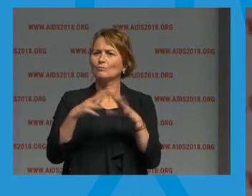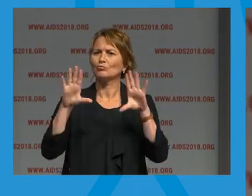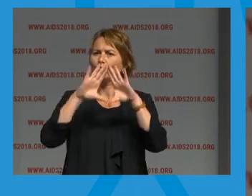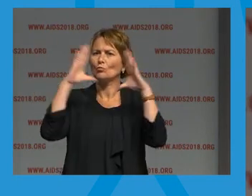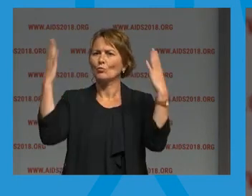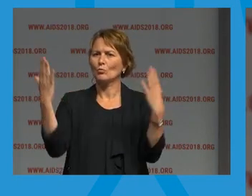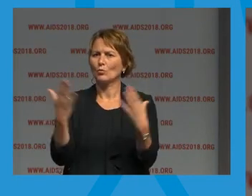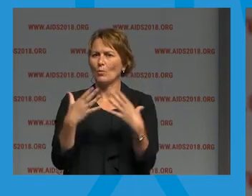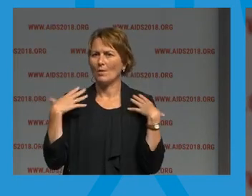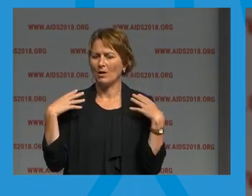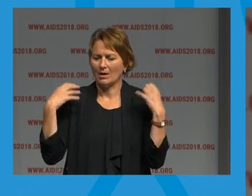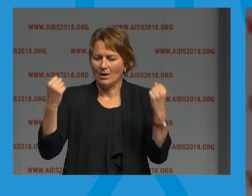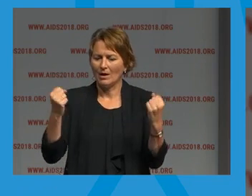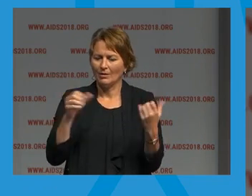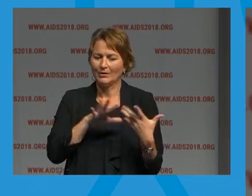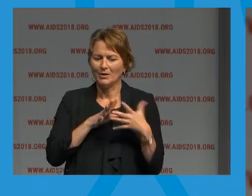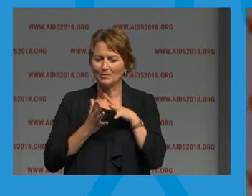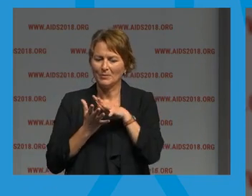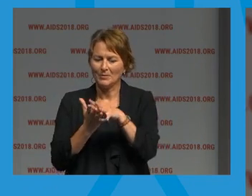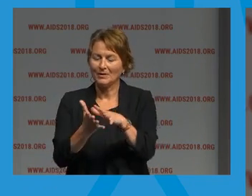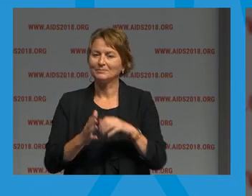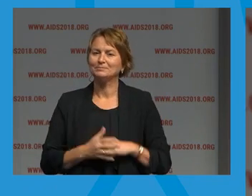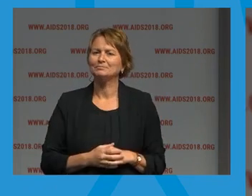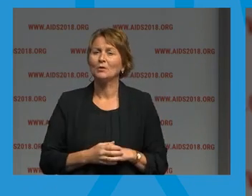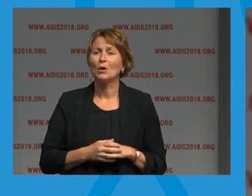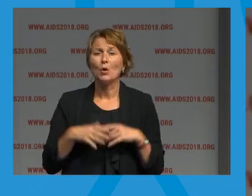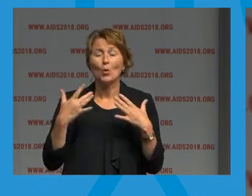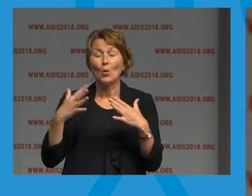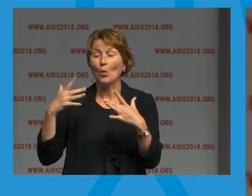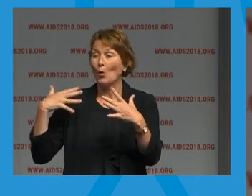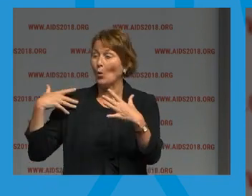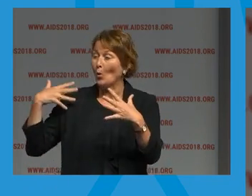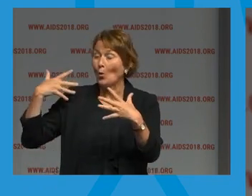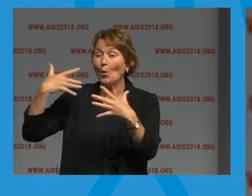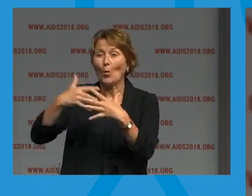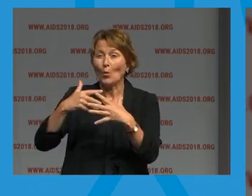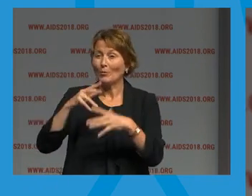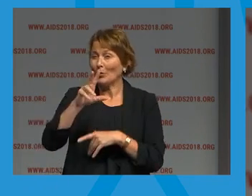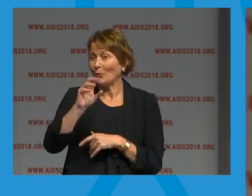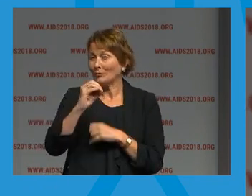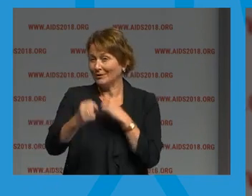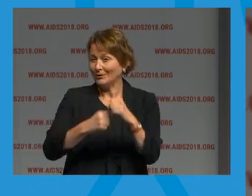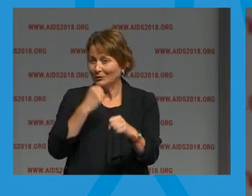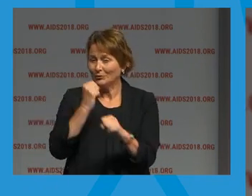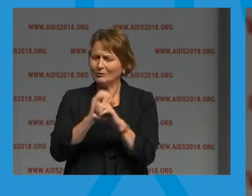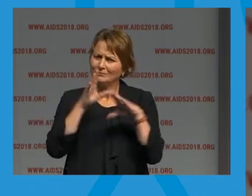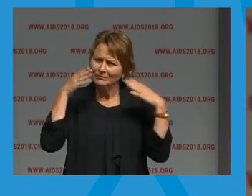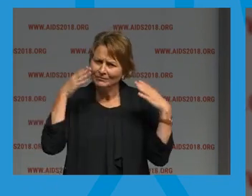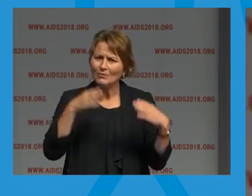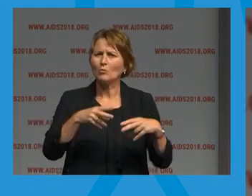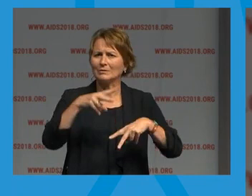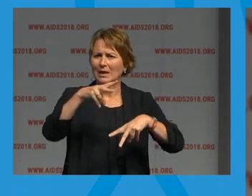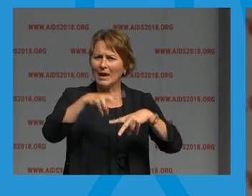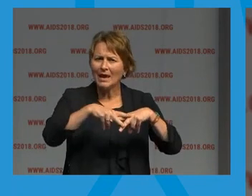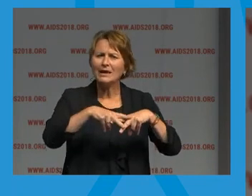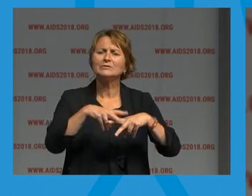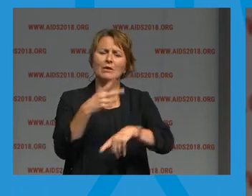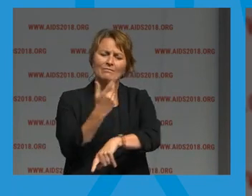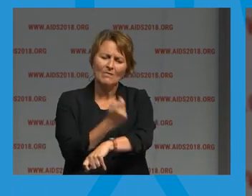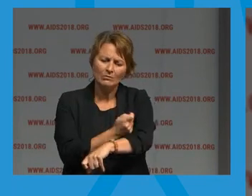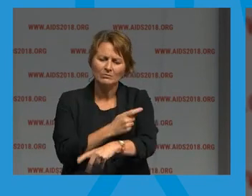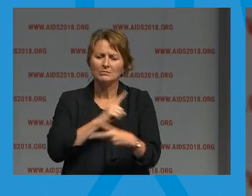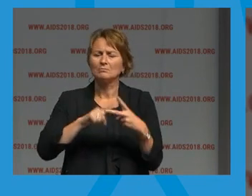Diplomacy. Her 3-decade-long career has focused on HIV/AIDS immunology, vaccine research, and global